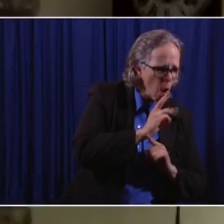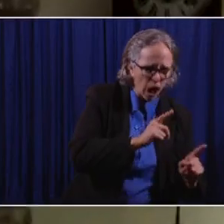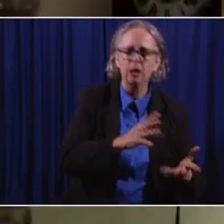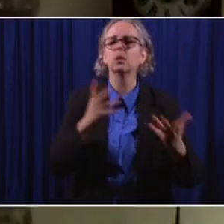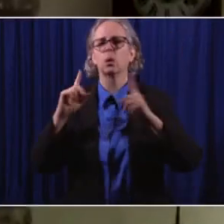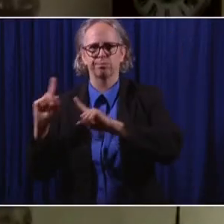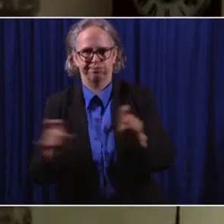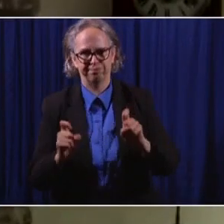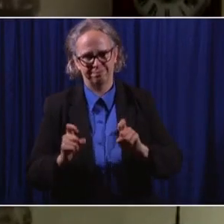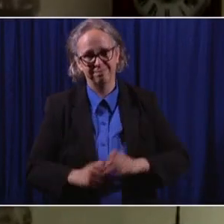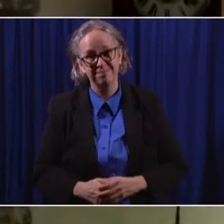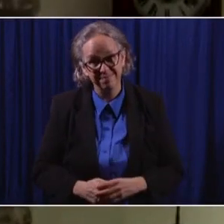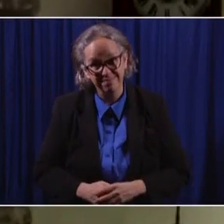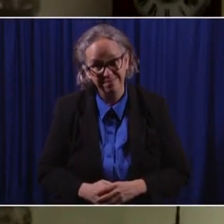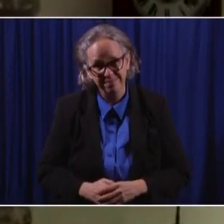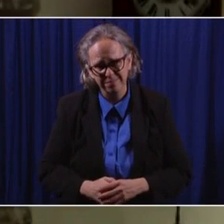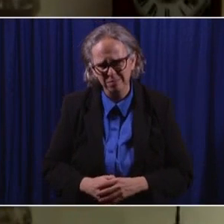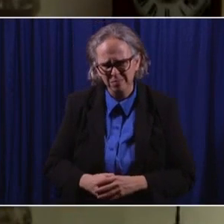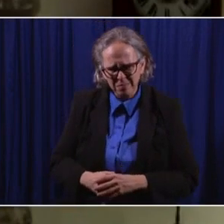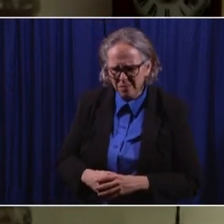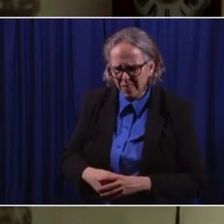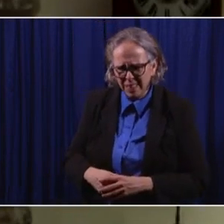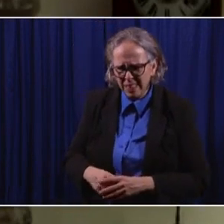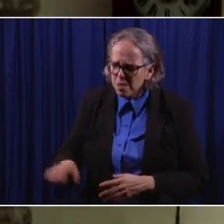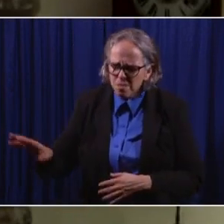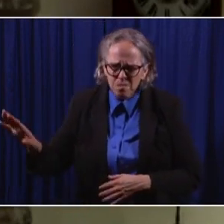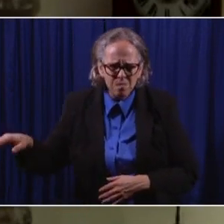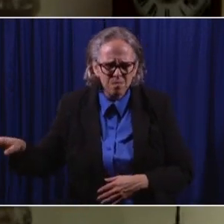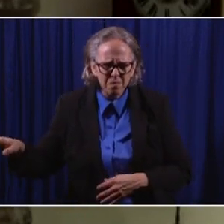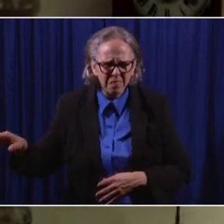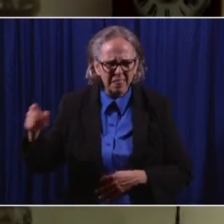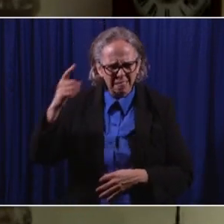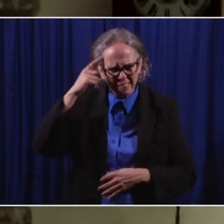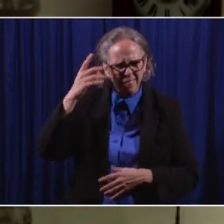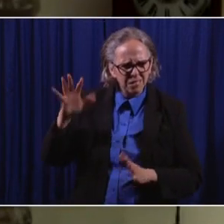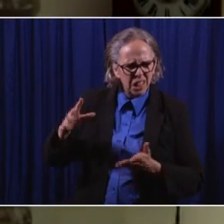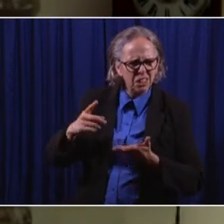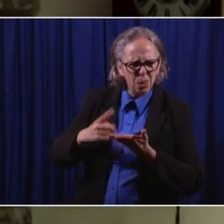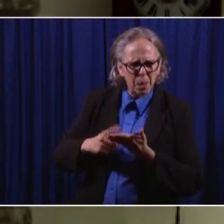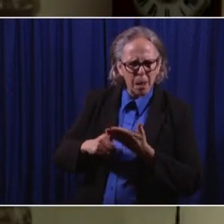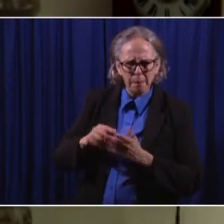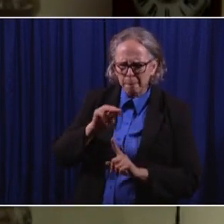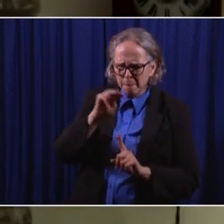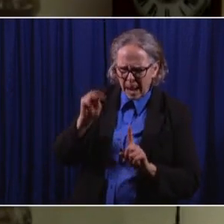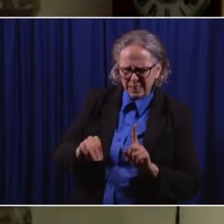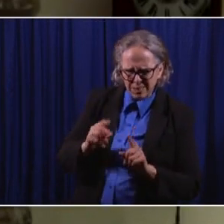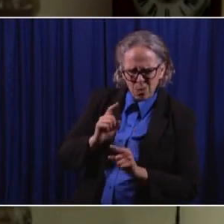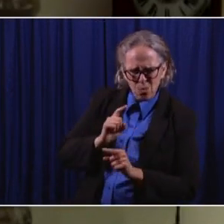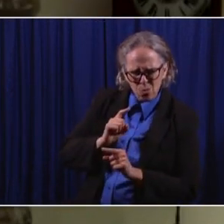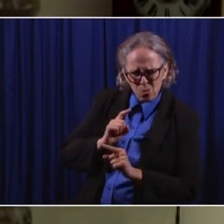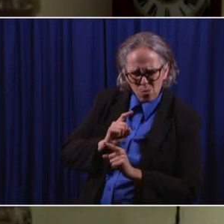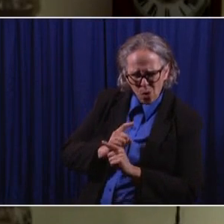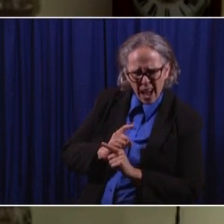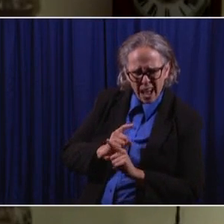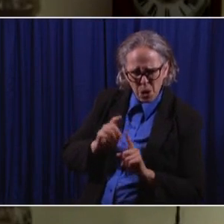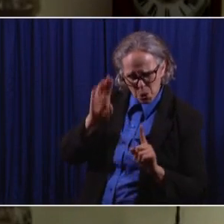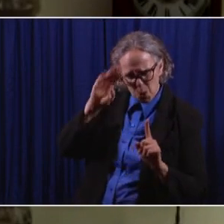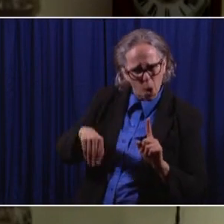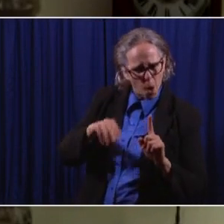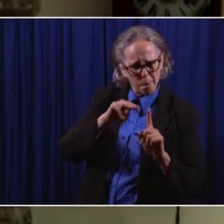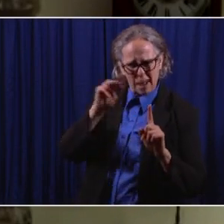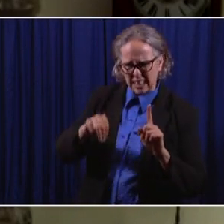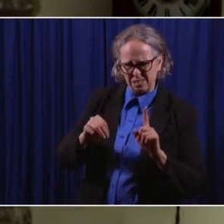You want to tell us a little bit, I think we talked about Mansfield. We've got some cases there, I believe. Or maybe